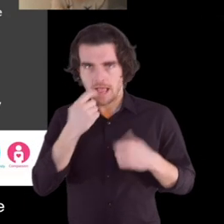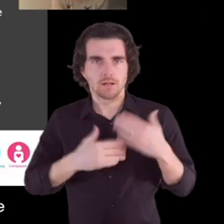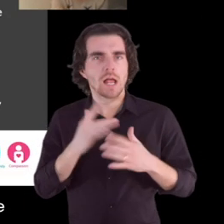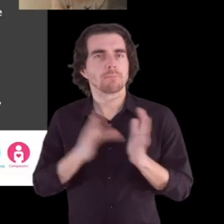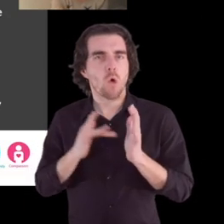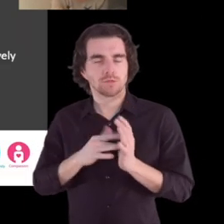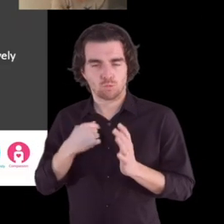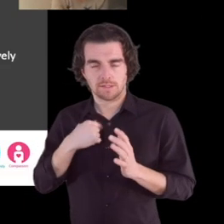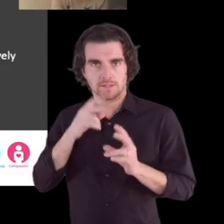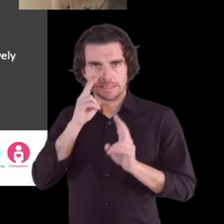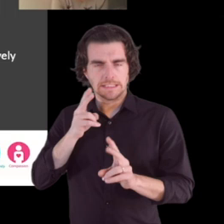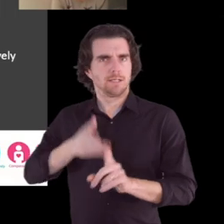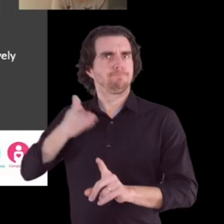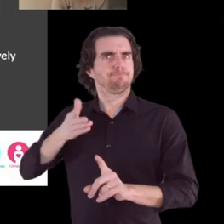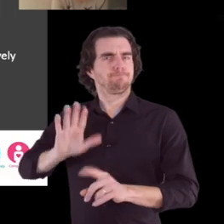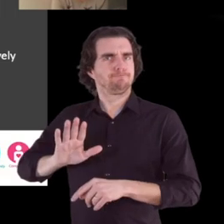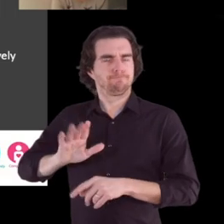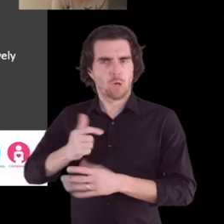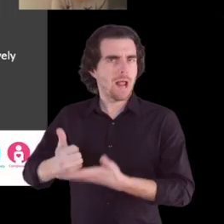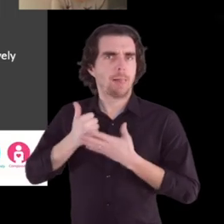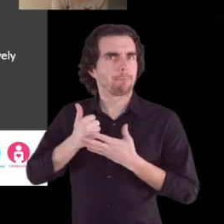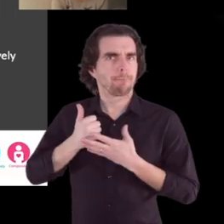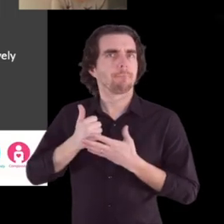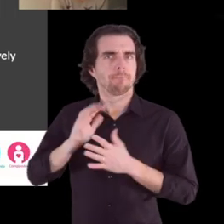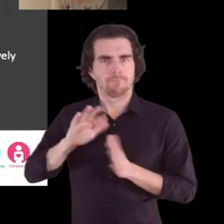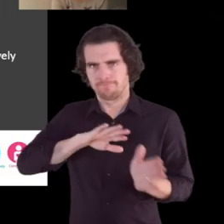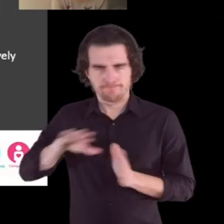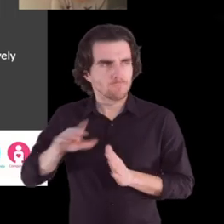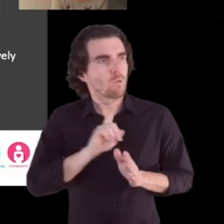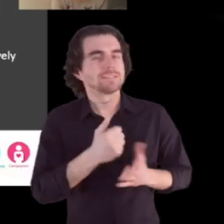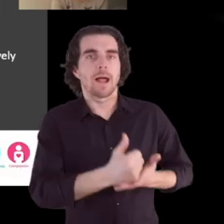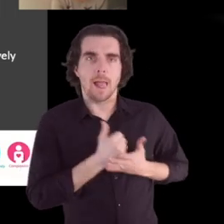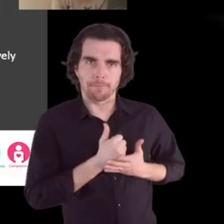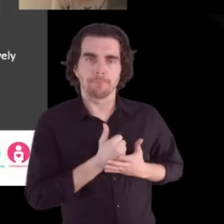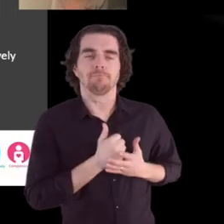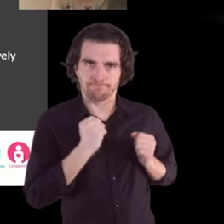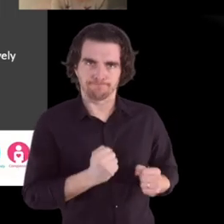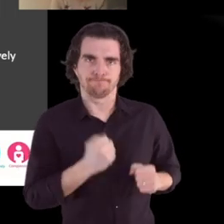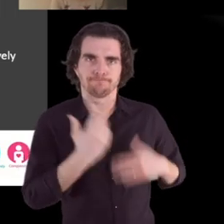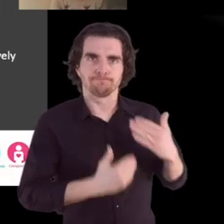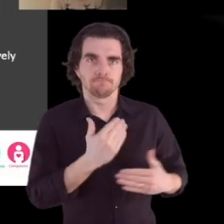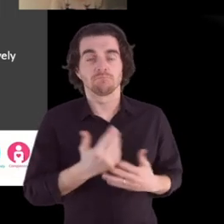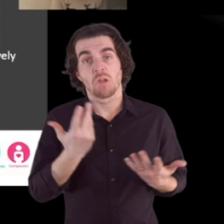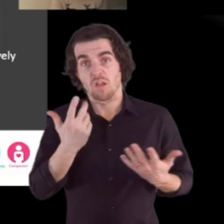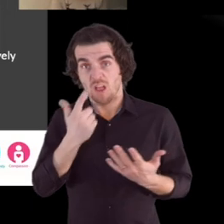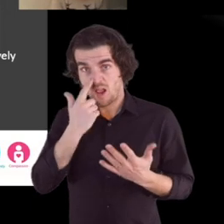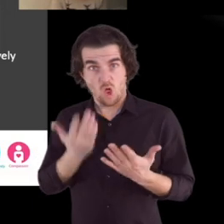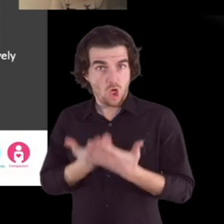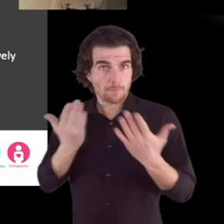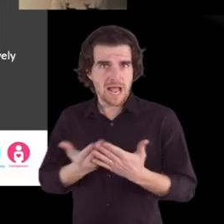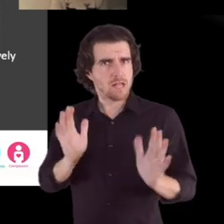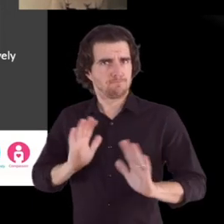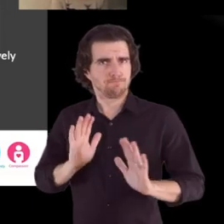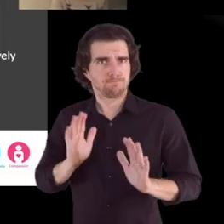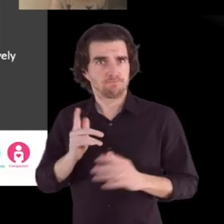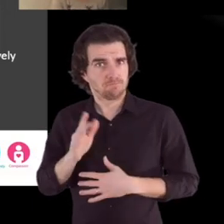to challenge those unhelpful styles of thinking and think, well, what would be a more balanced and helpful way? So an example of compare and despair might be,